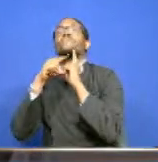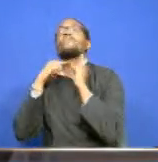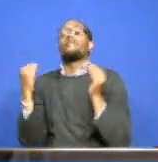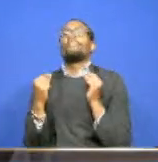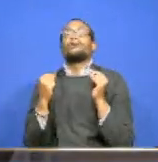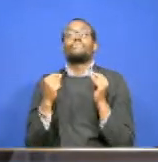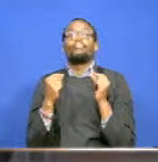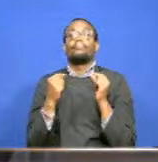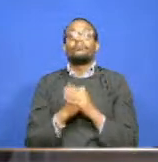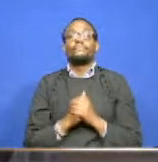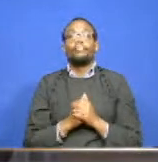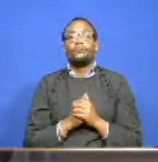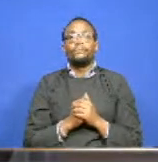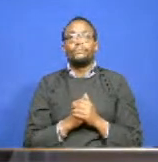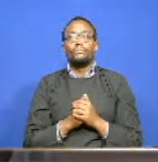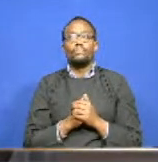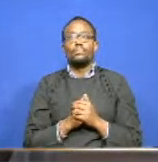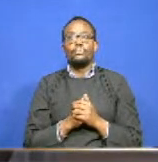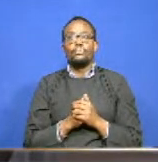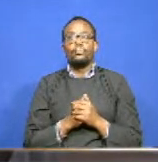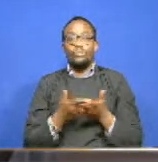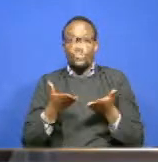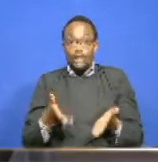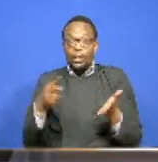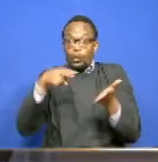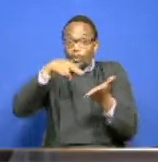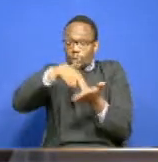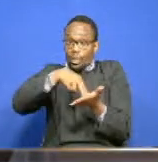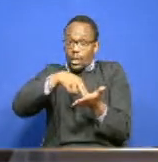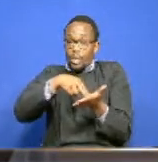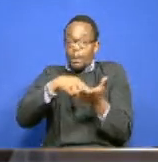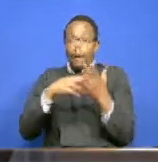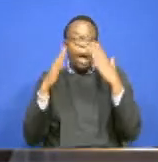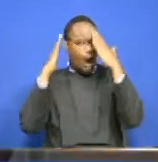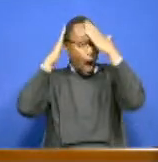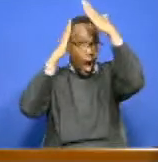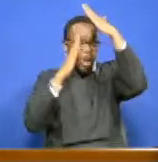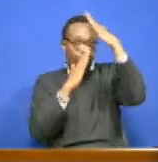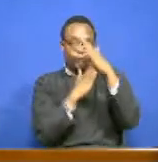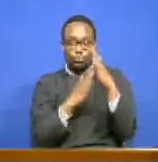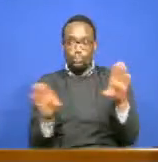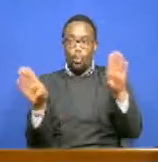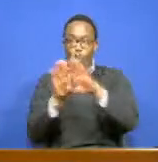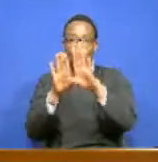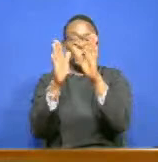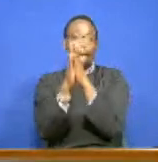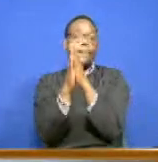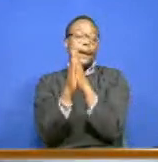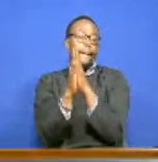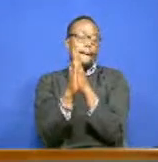him. Let us now stand for his grace to give us the benediction.